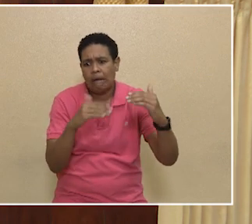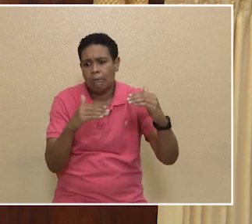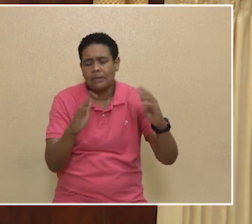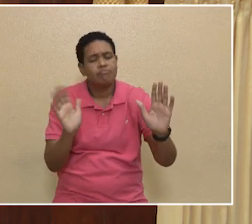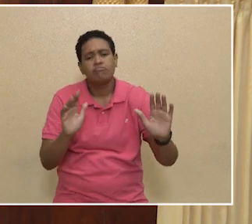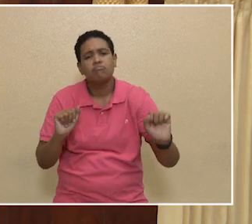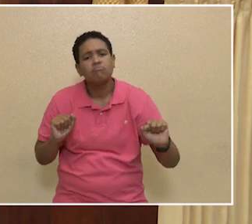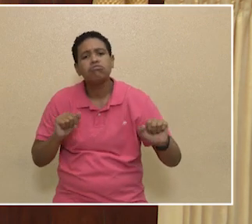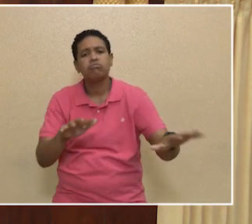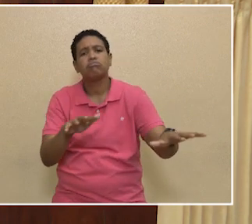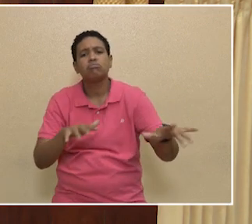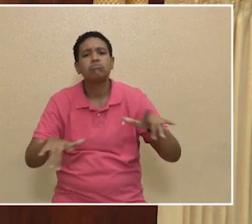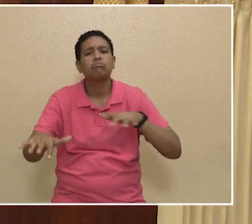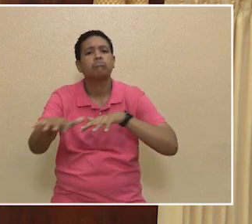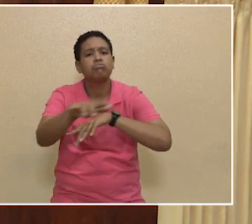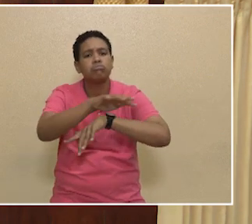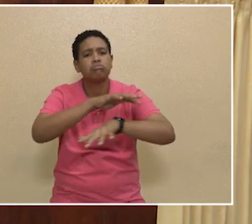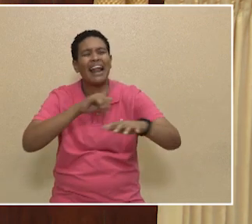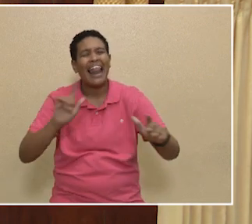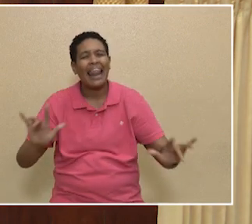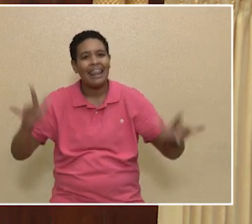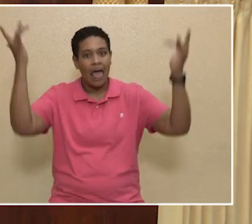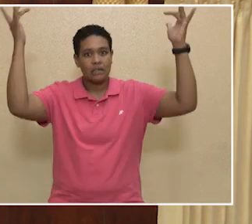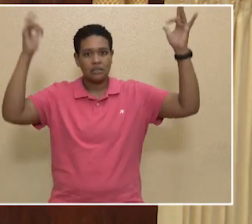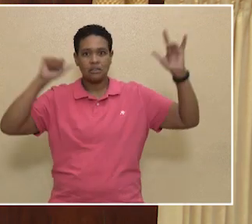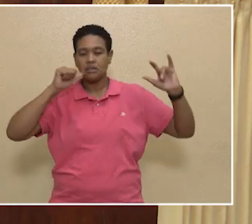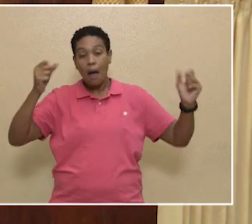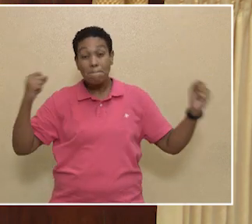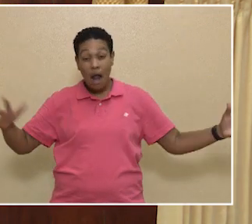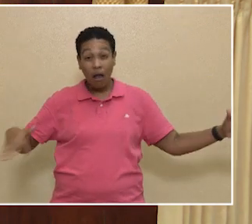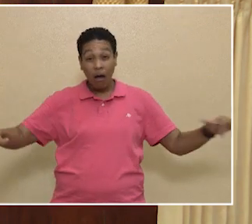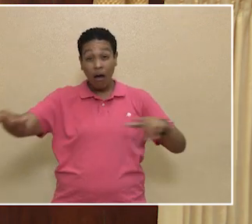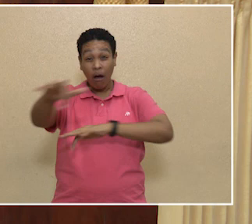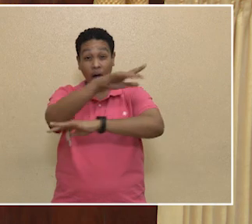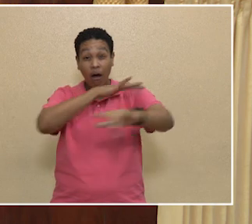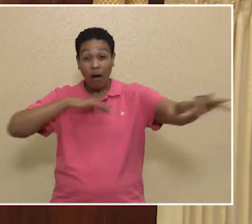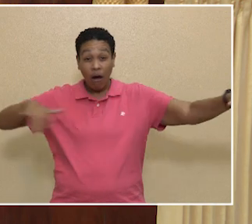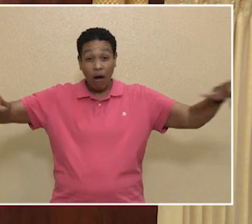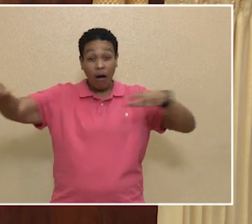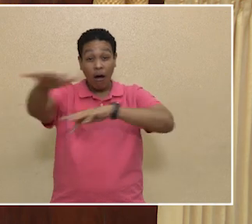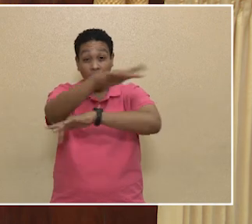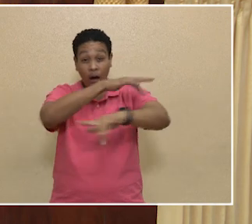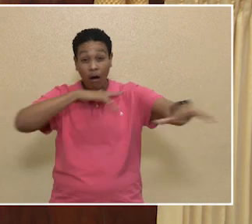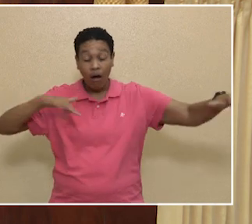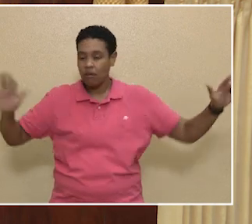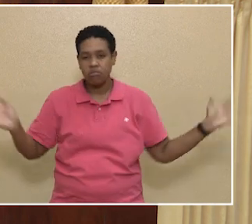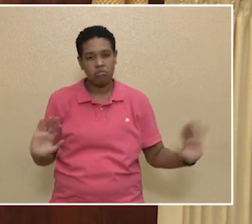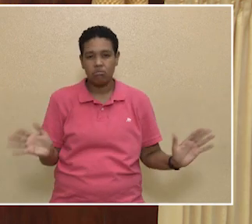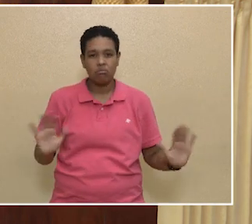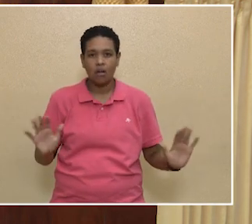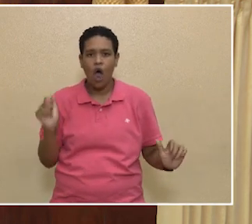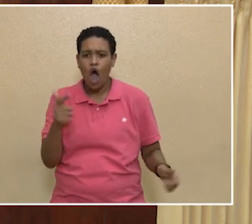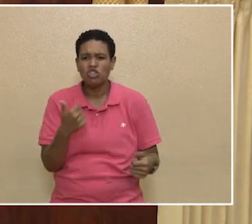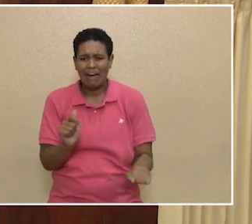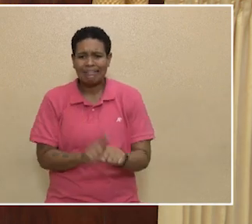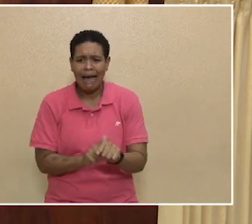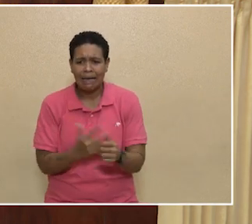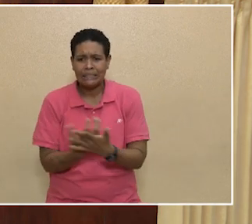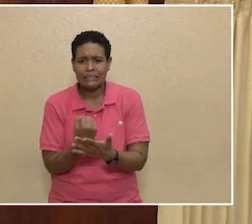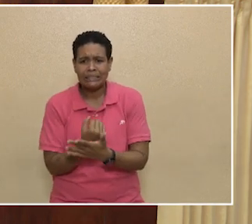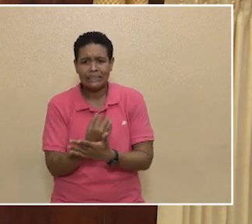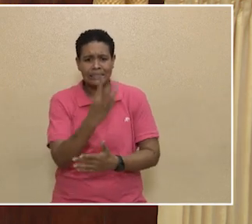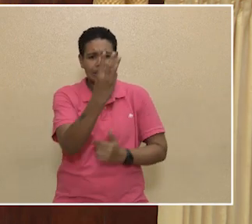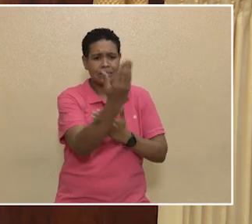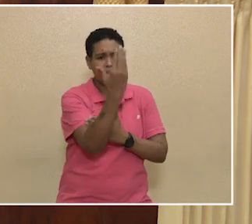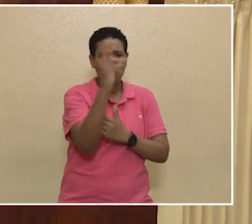allow persons to have more hours for scheduled visits to the market than to have everyone trying to get to the market